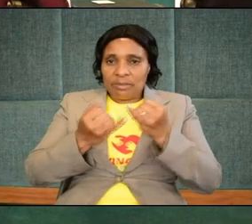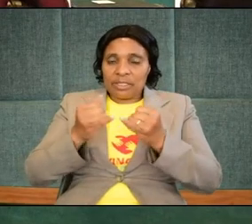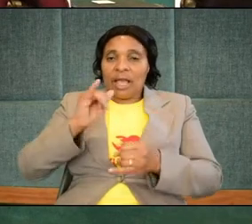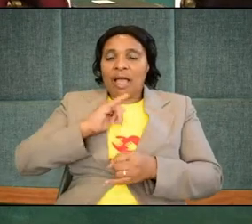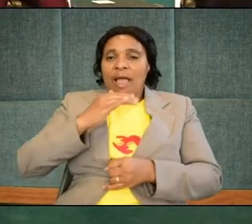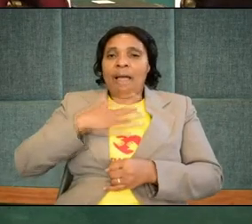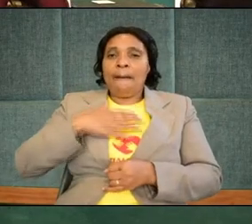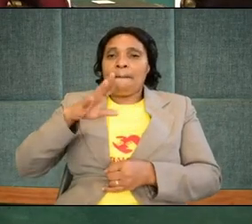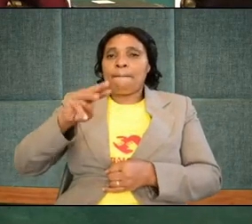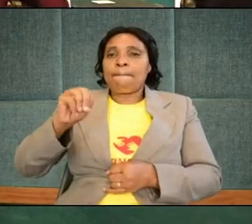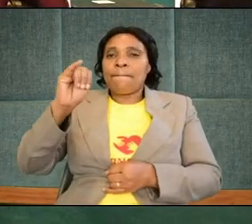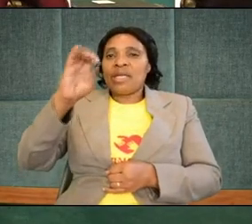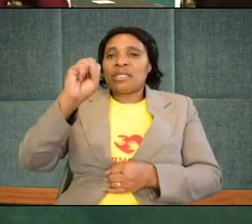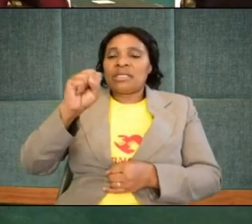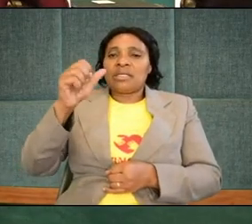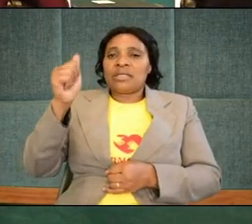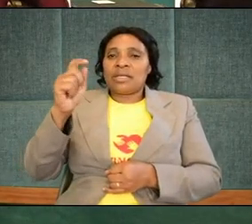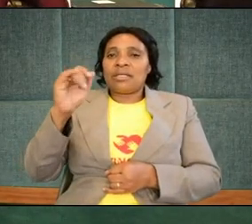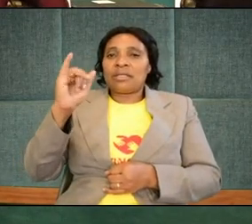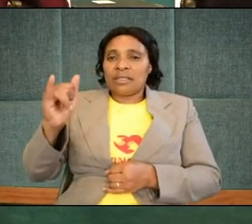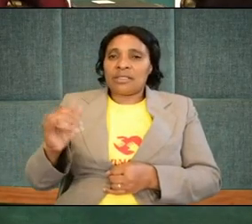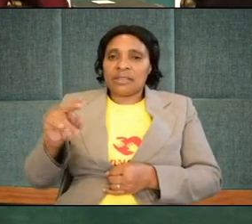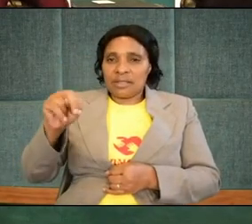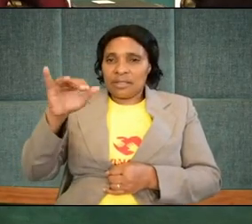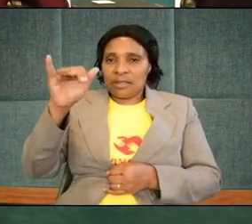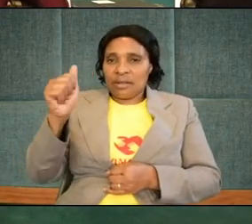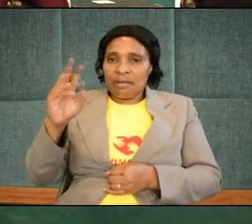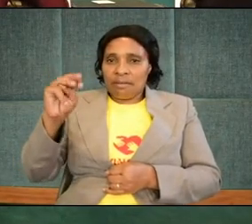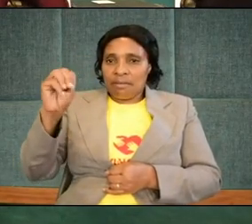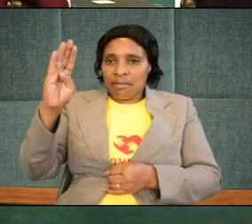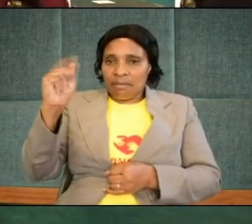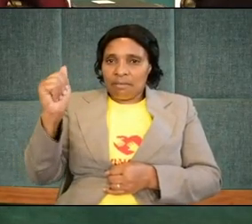am Misati Nyambane.